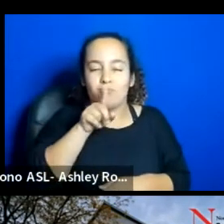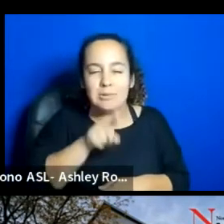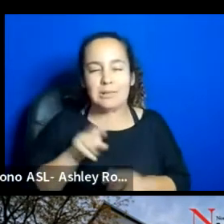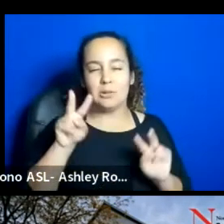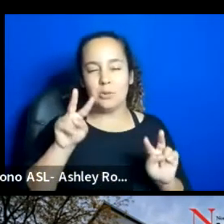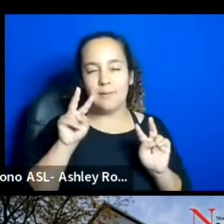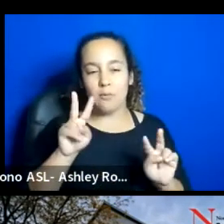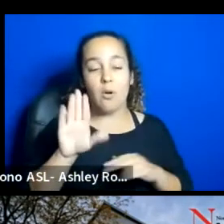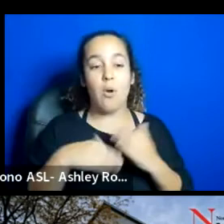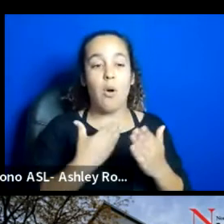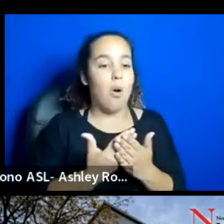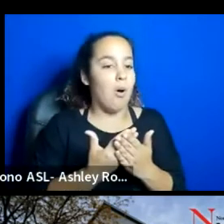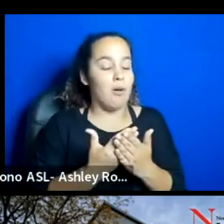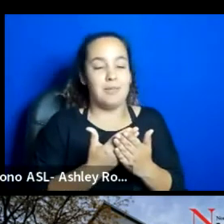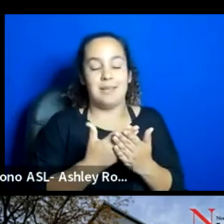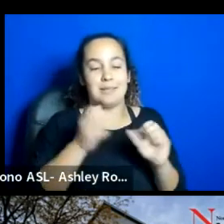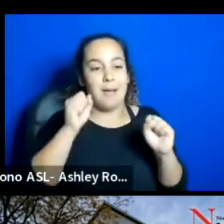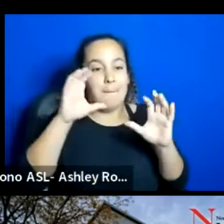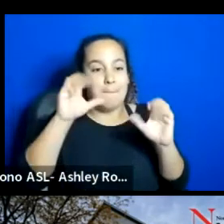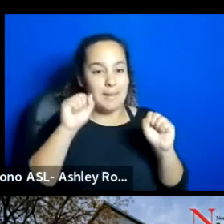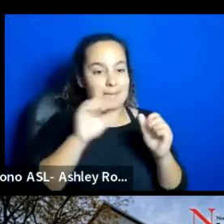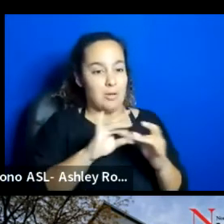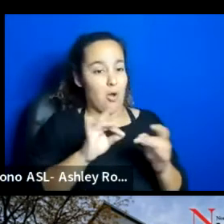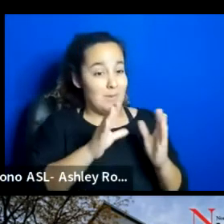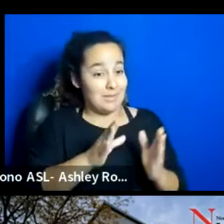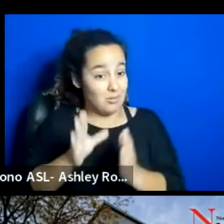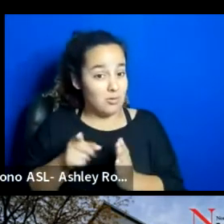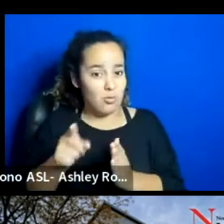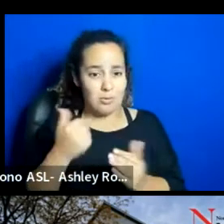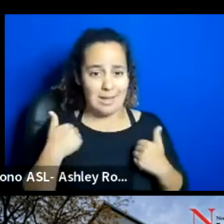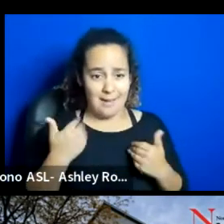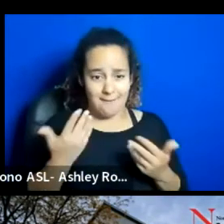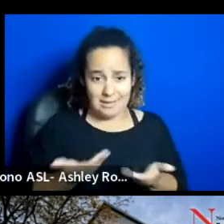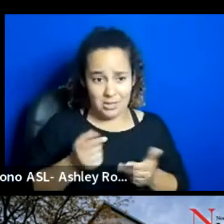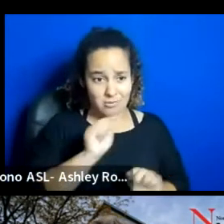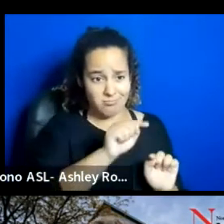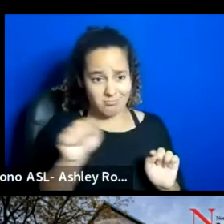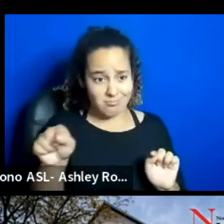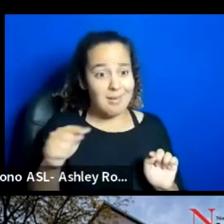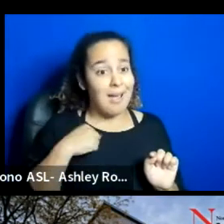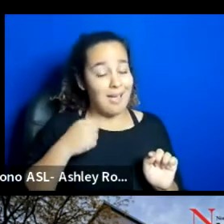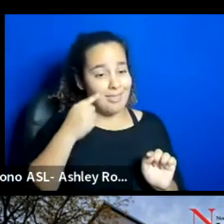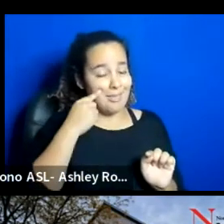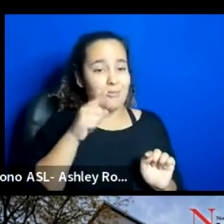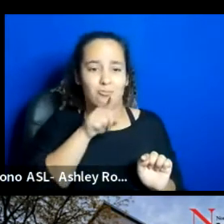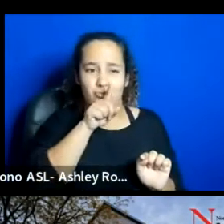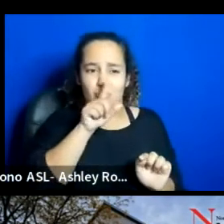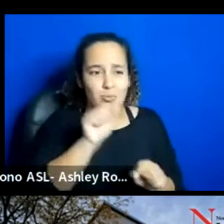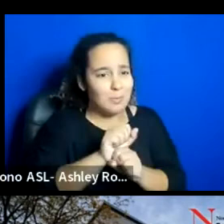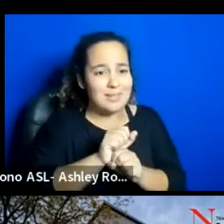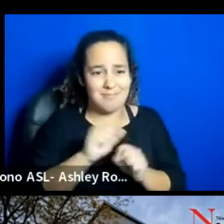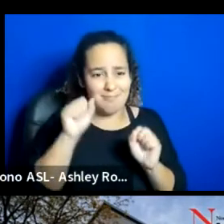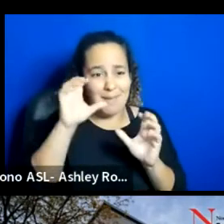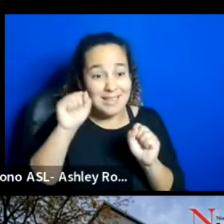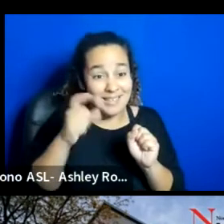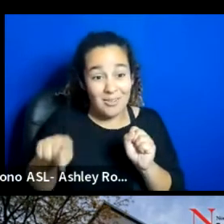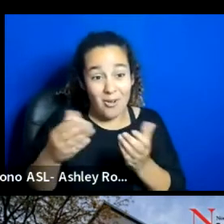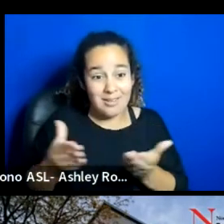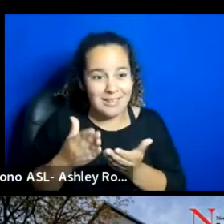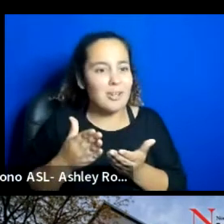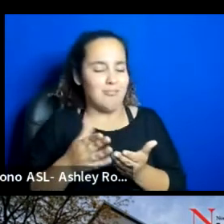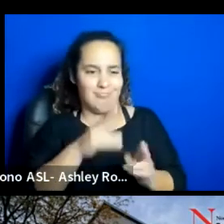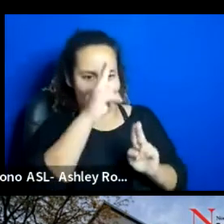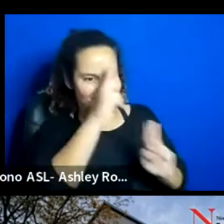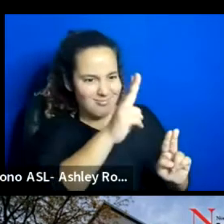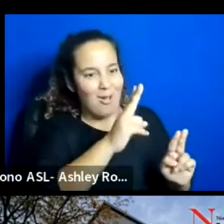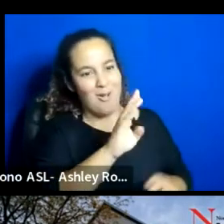all these fantastic commentators that we've got assembled here today. And I think it's a huge mark of respect to Brent that he has such a high caliber